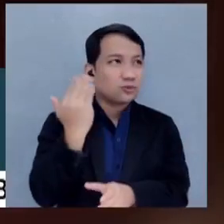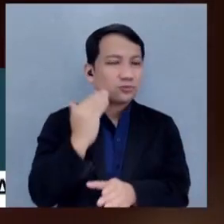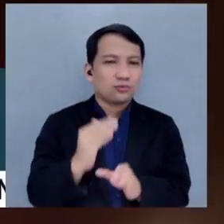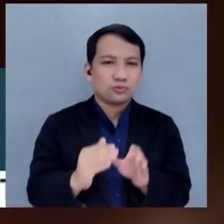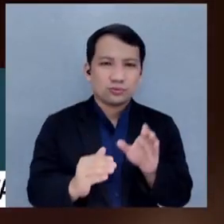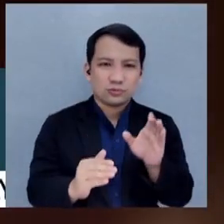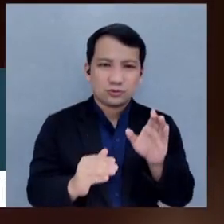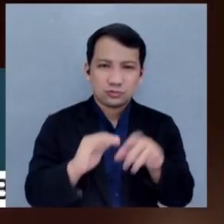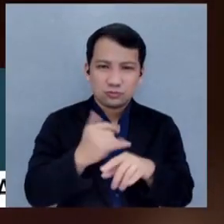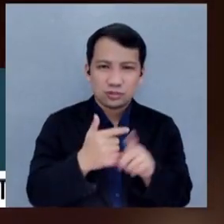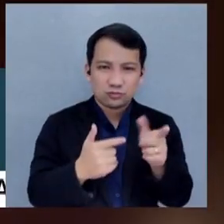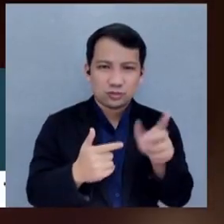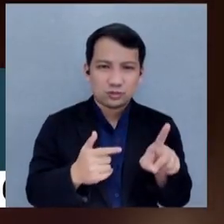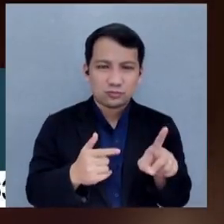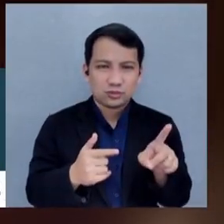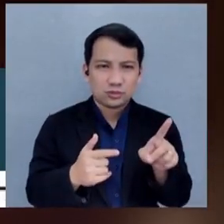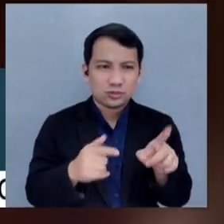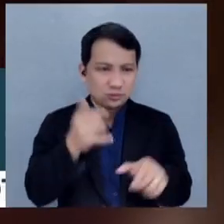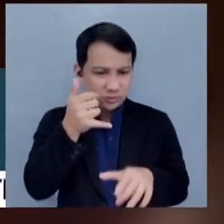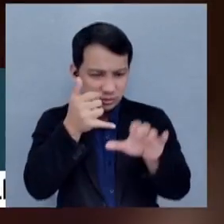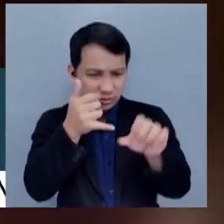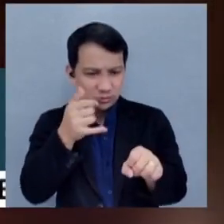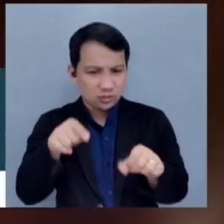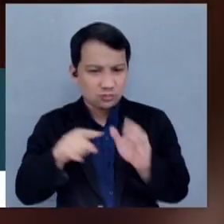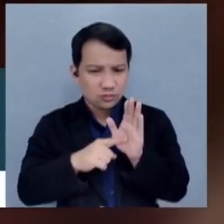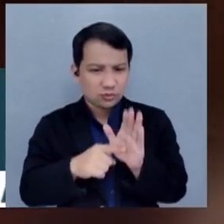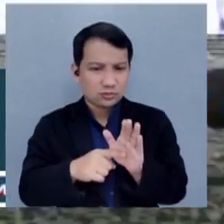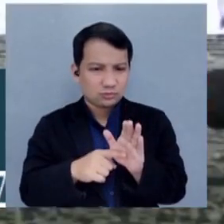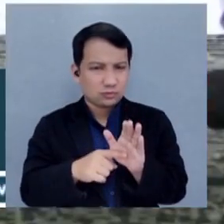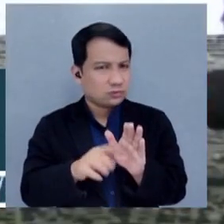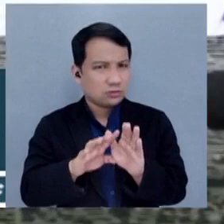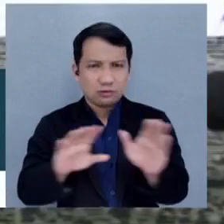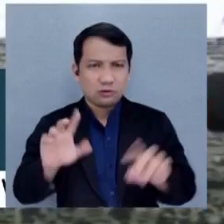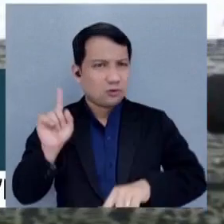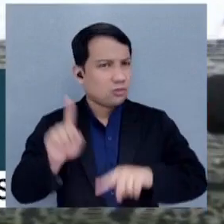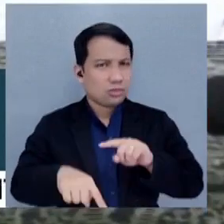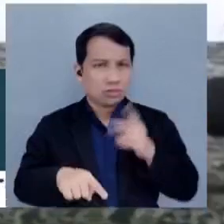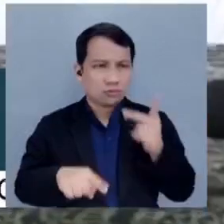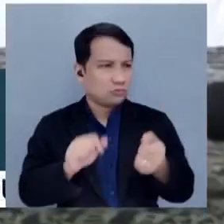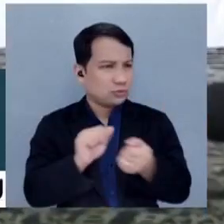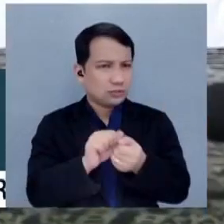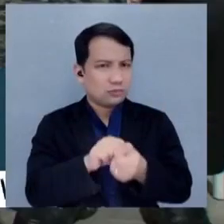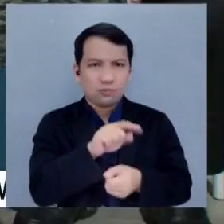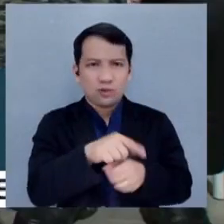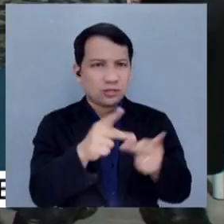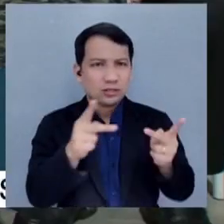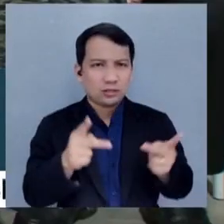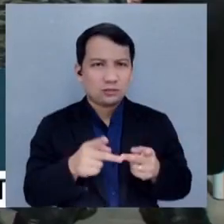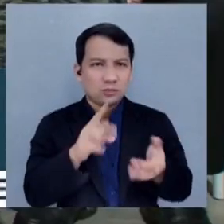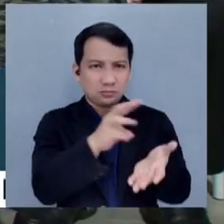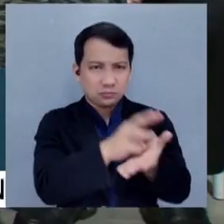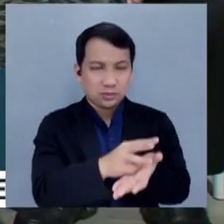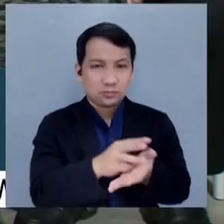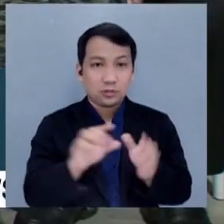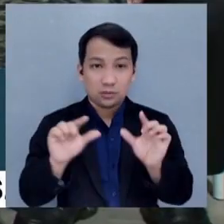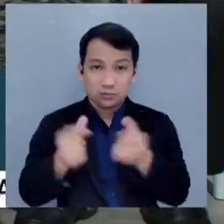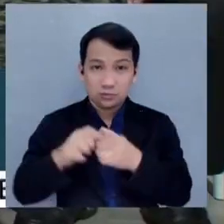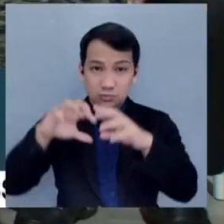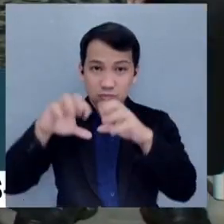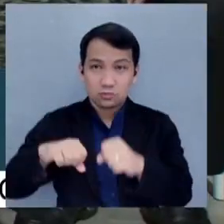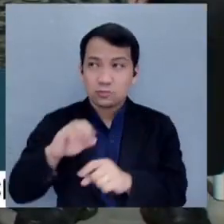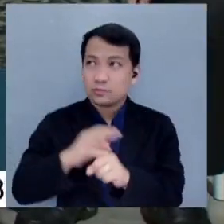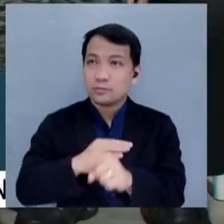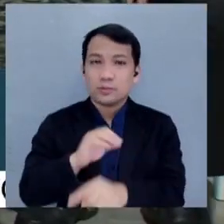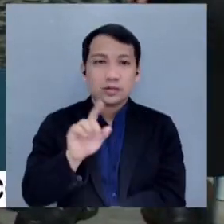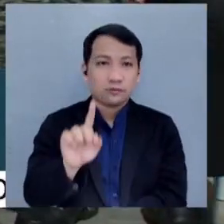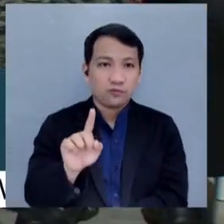witness accounts and CCTV footage showed they were nowhere near the crime scene. Castro and his group were arrested February 1st